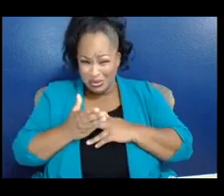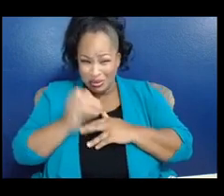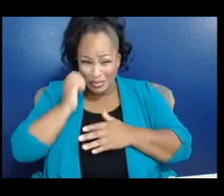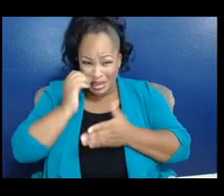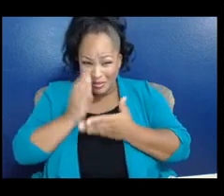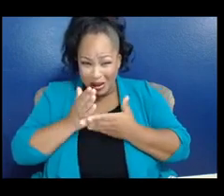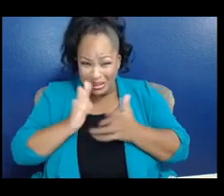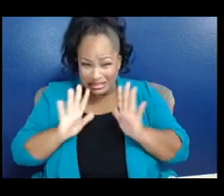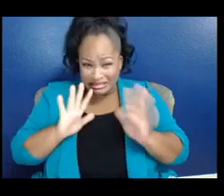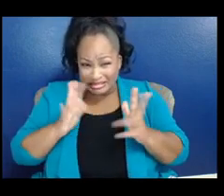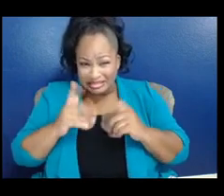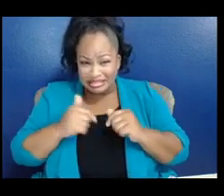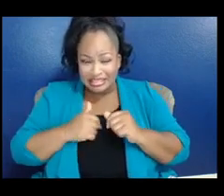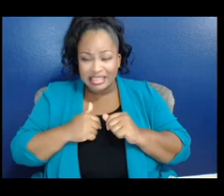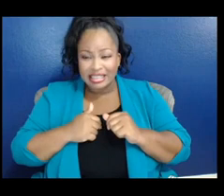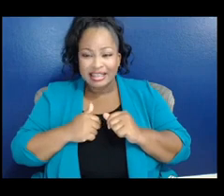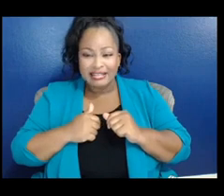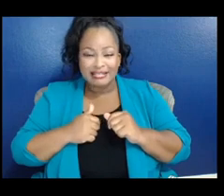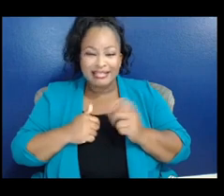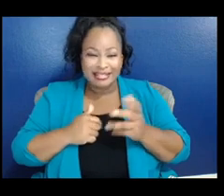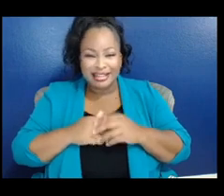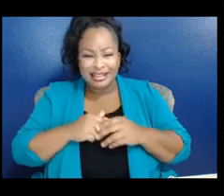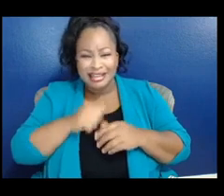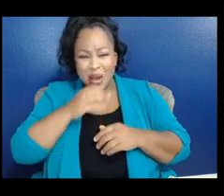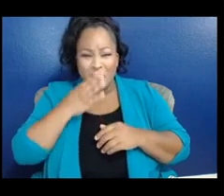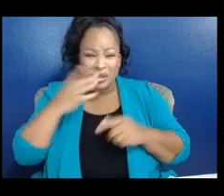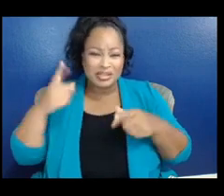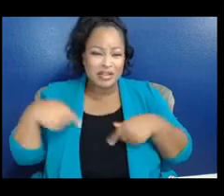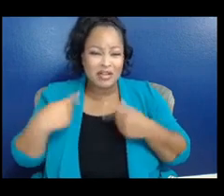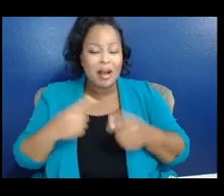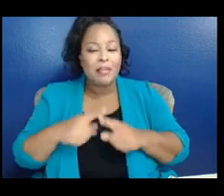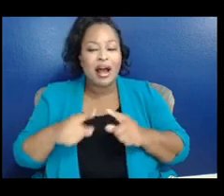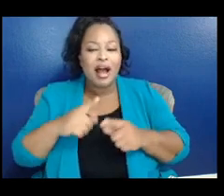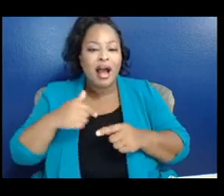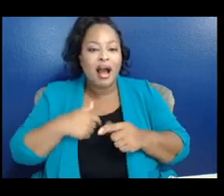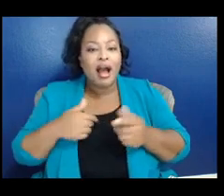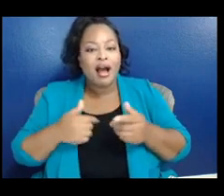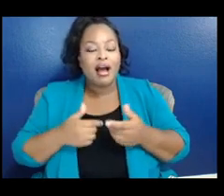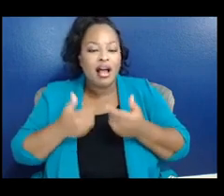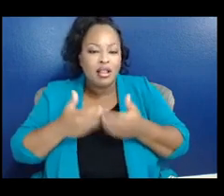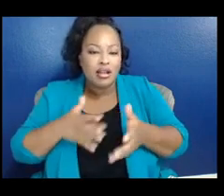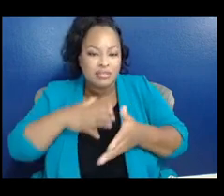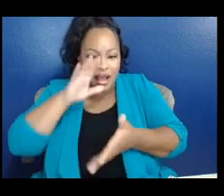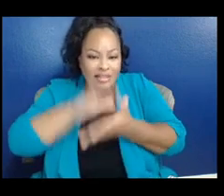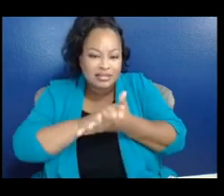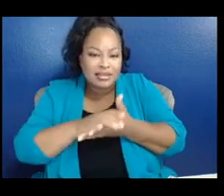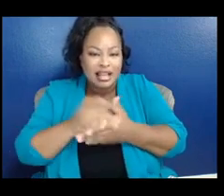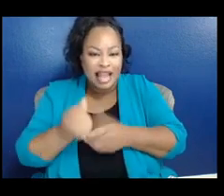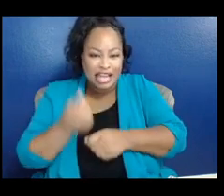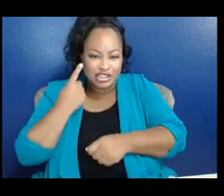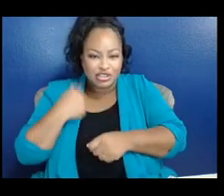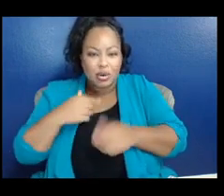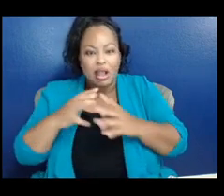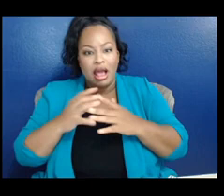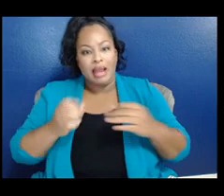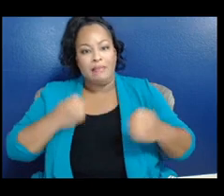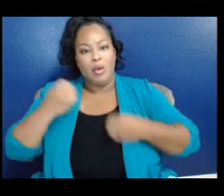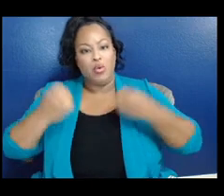Mm-hmm. Not very well so far, but, you know, so, and then I lost my husband last year. So there was a lot of emotional,